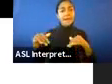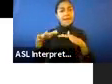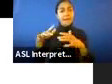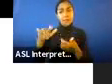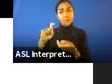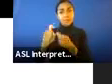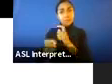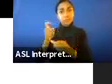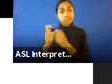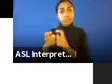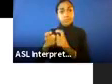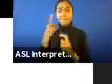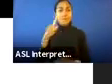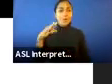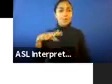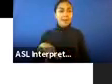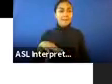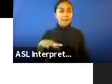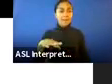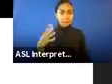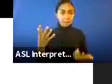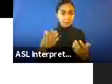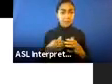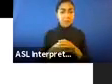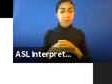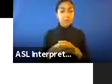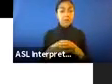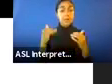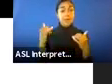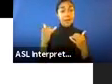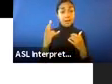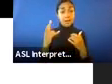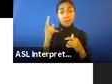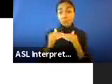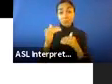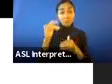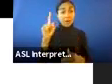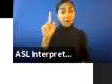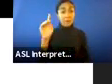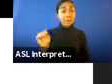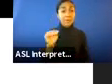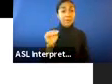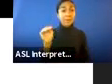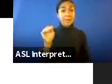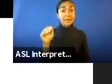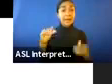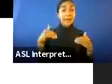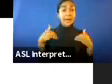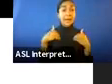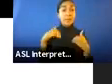further, as a result of this, this means more than 1 million species are at risk of extinction.